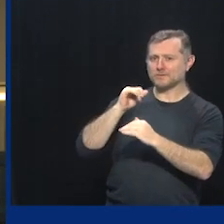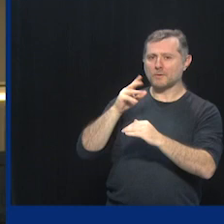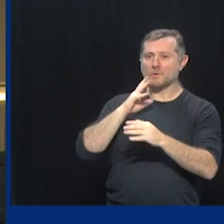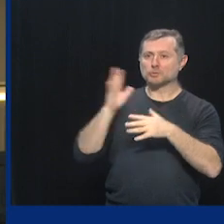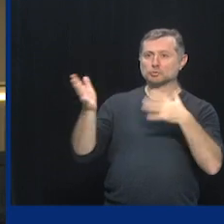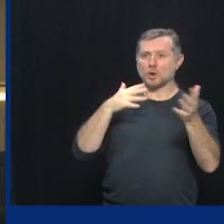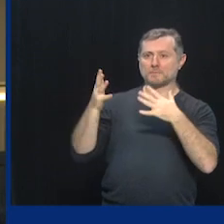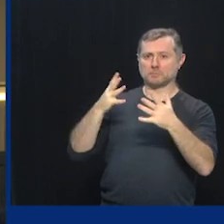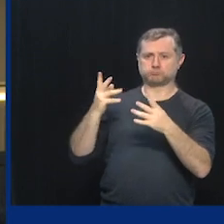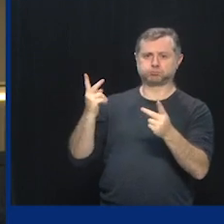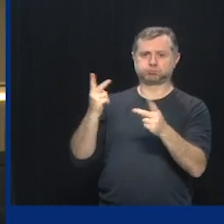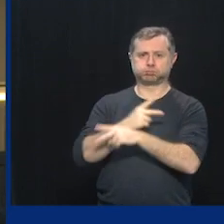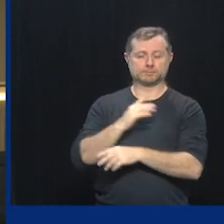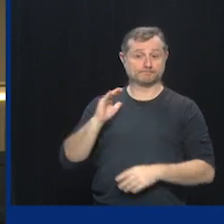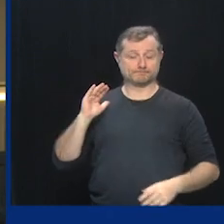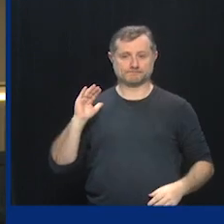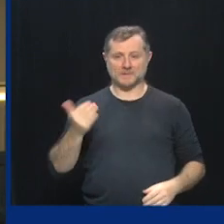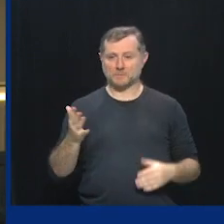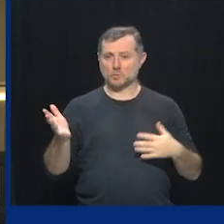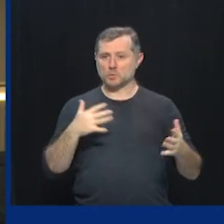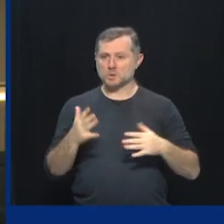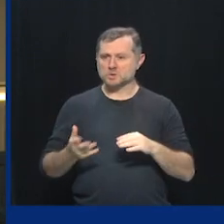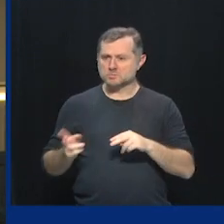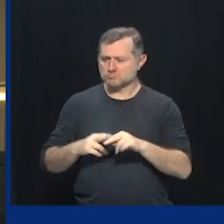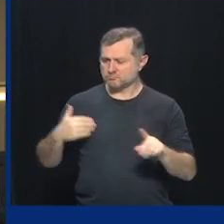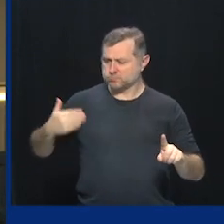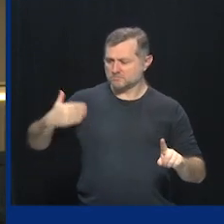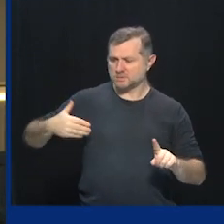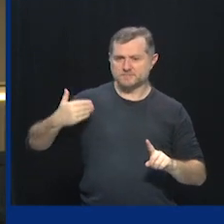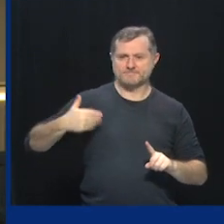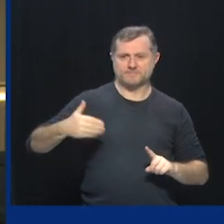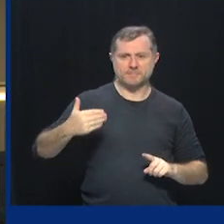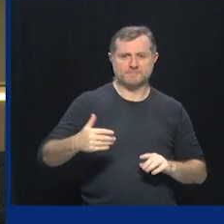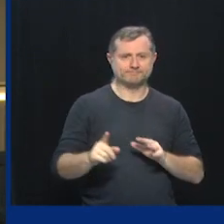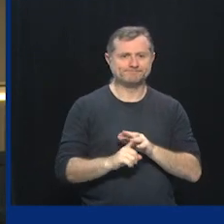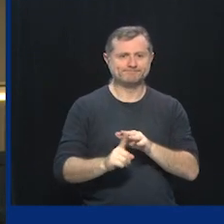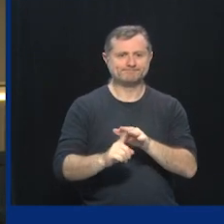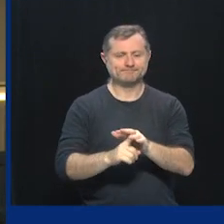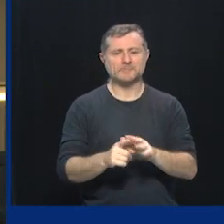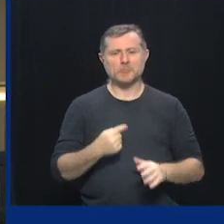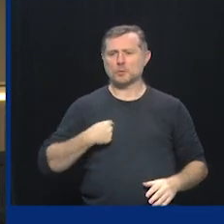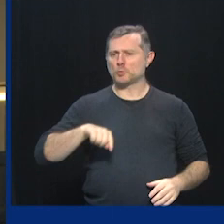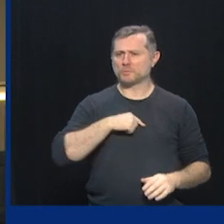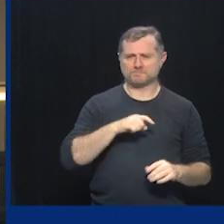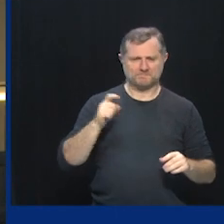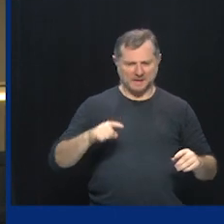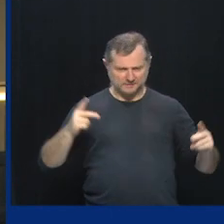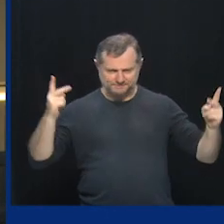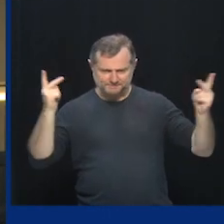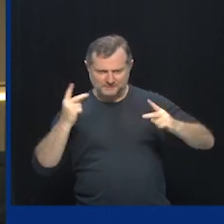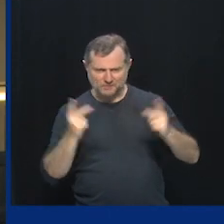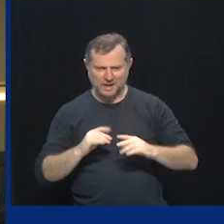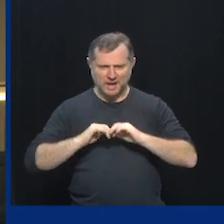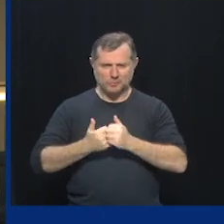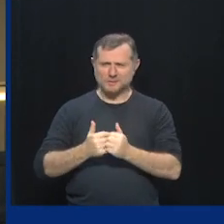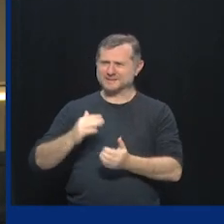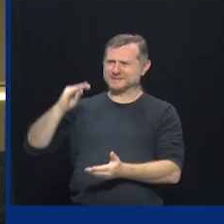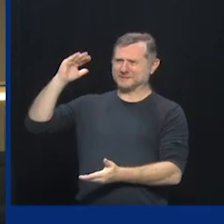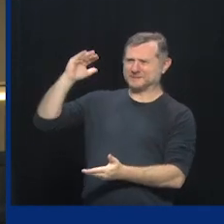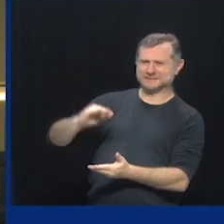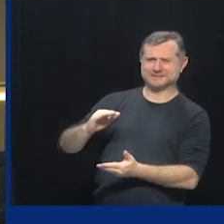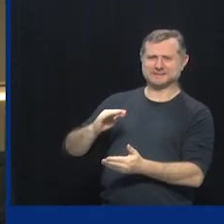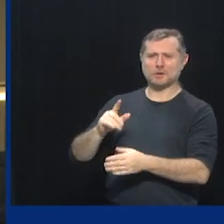coming now with more frequency. And beyond that, we have to find ways to mitigate the